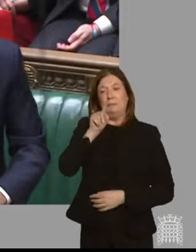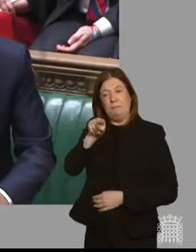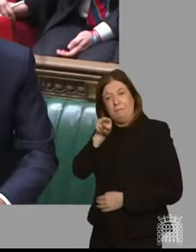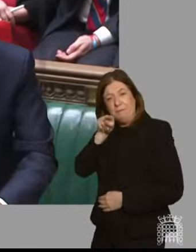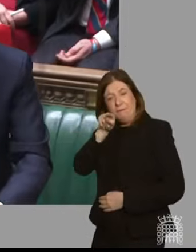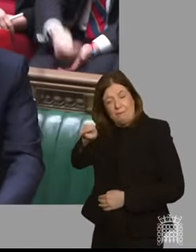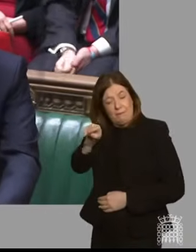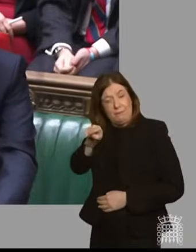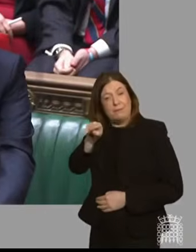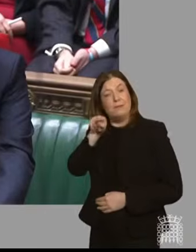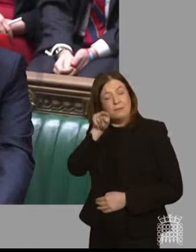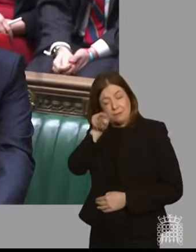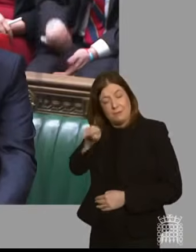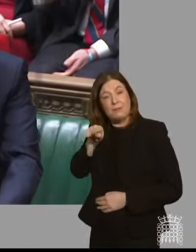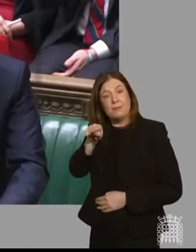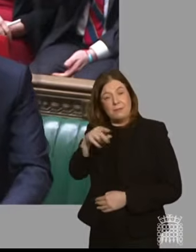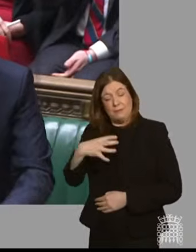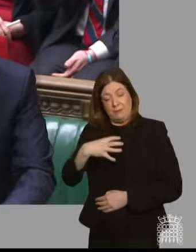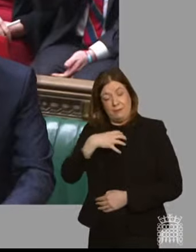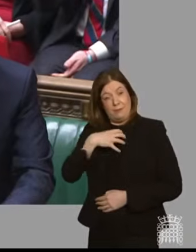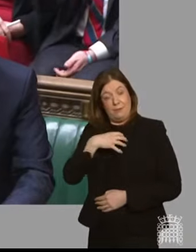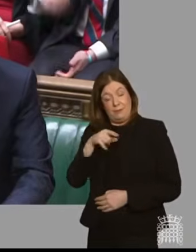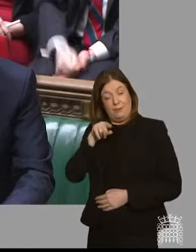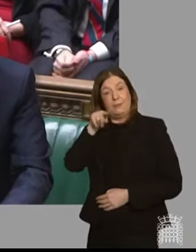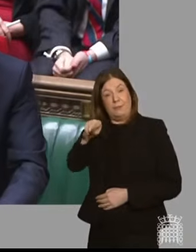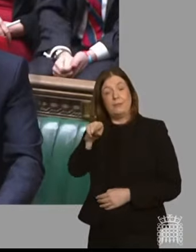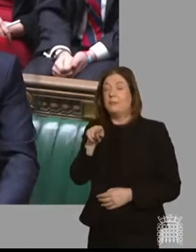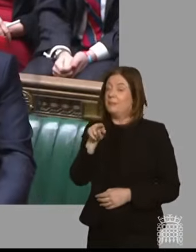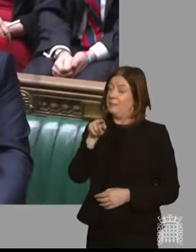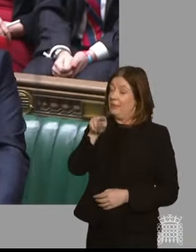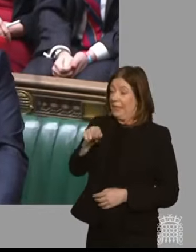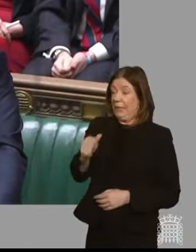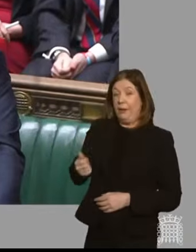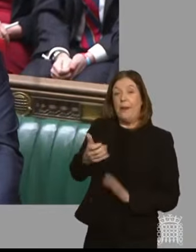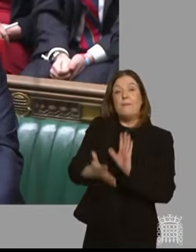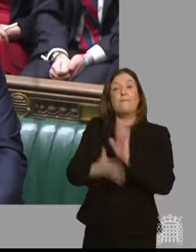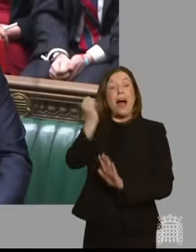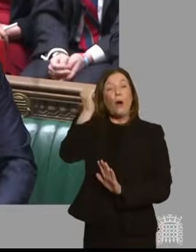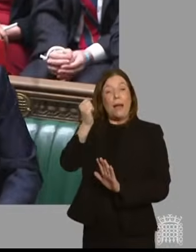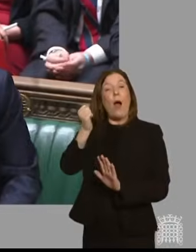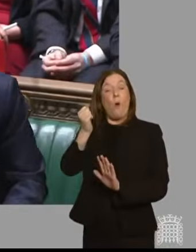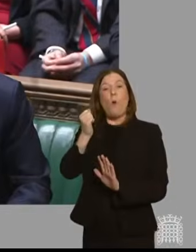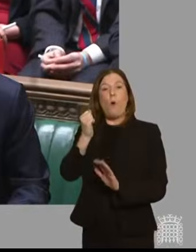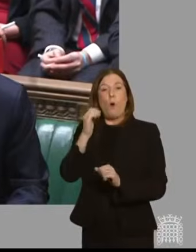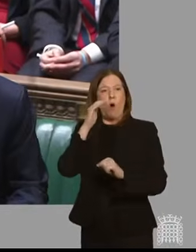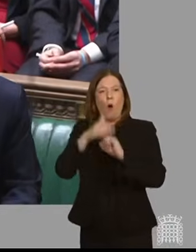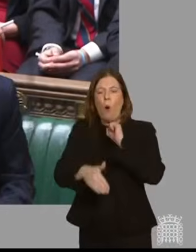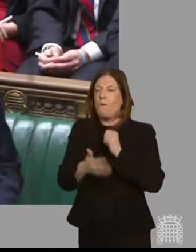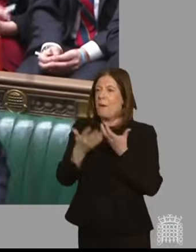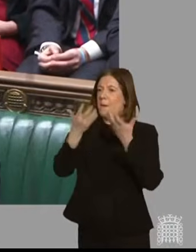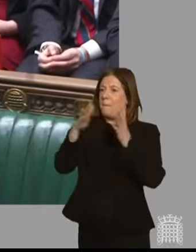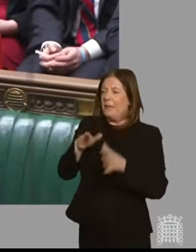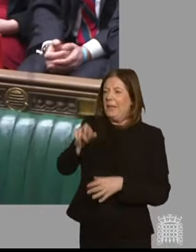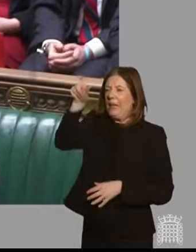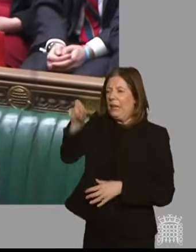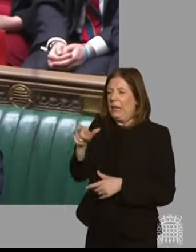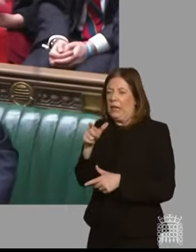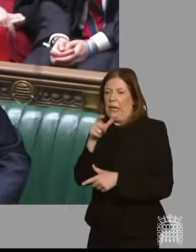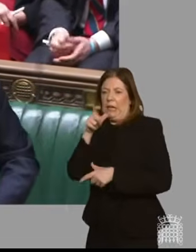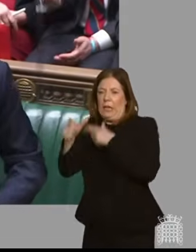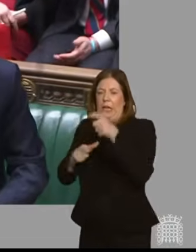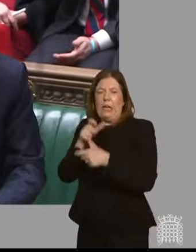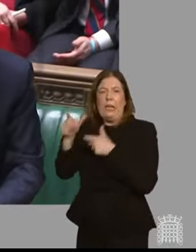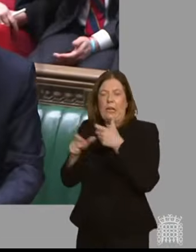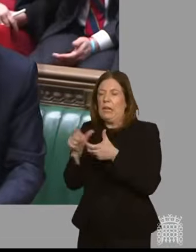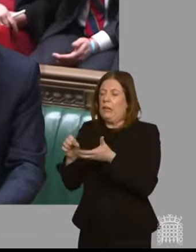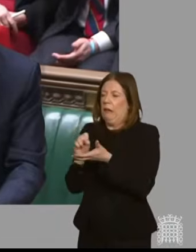Speaker, when he learned of vile anti-Semitic remarks made by a Labour candidate, what did he